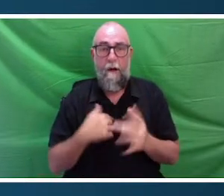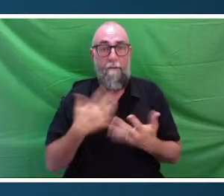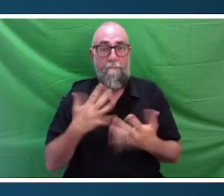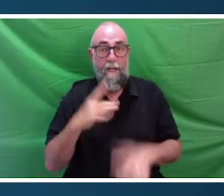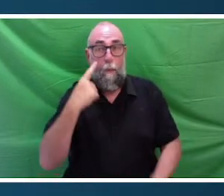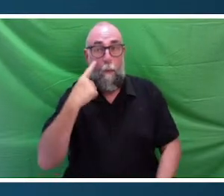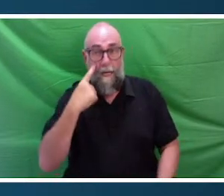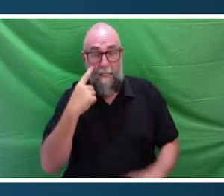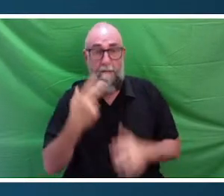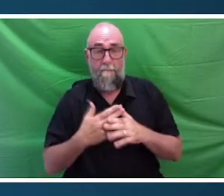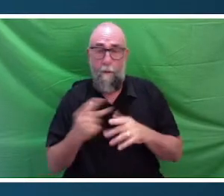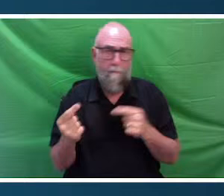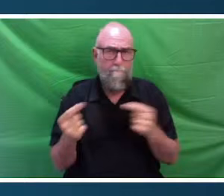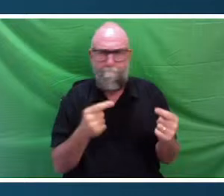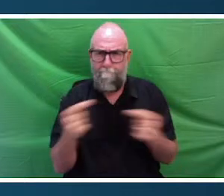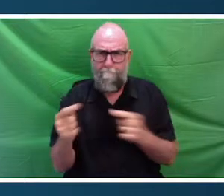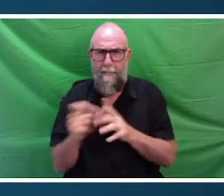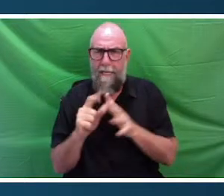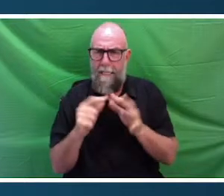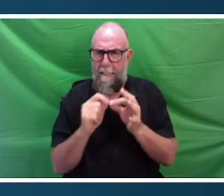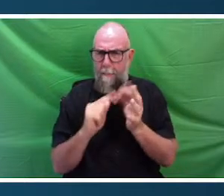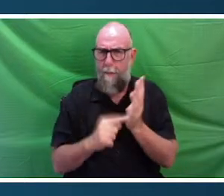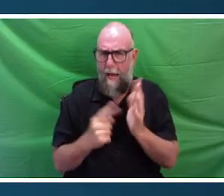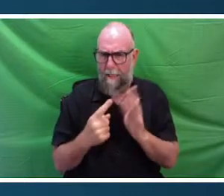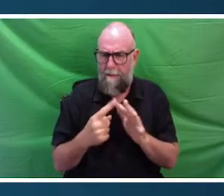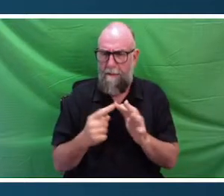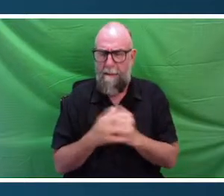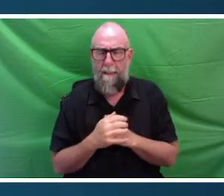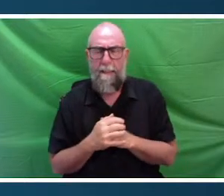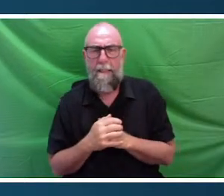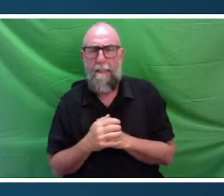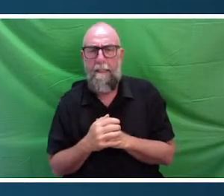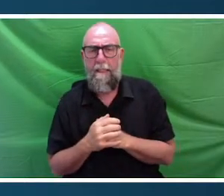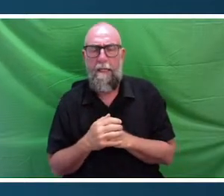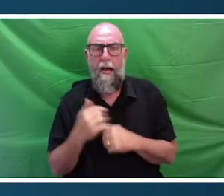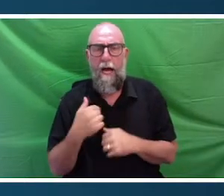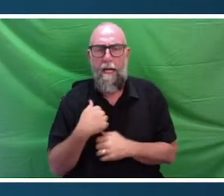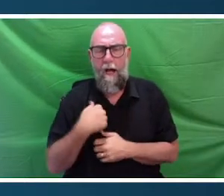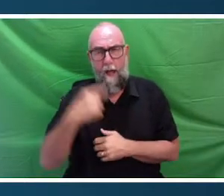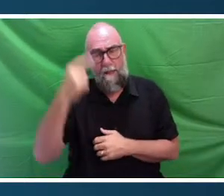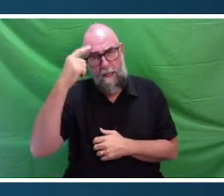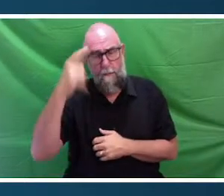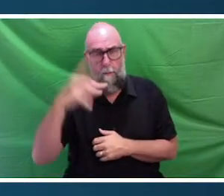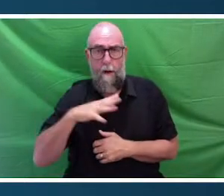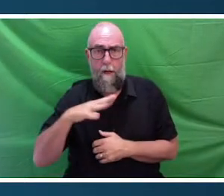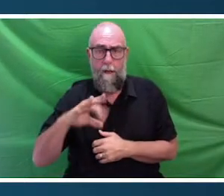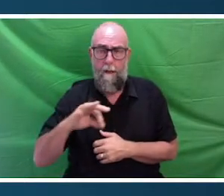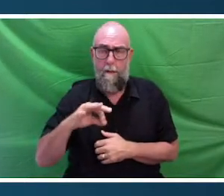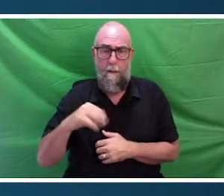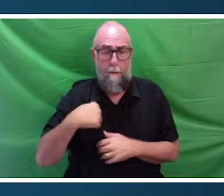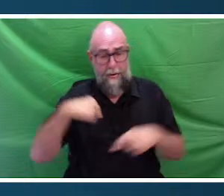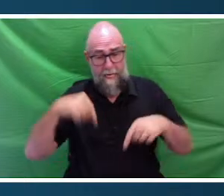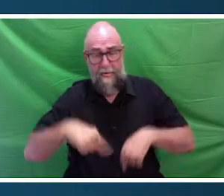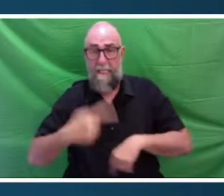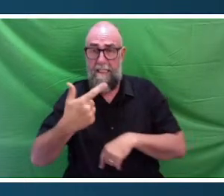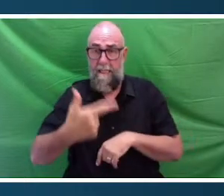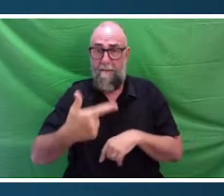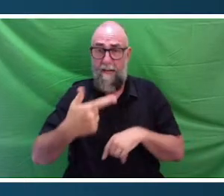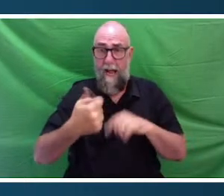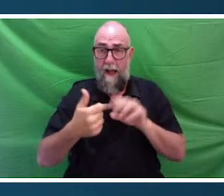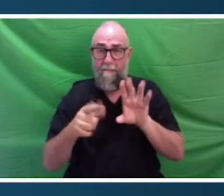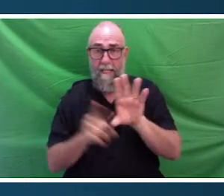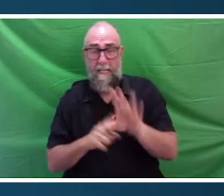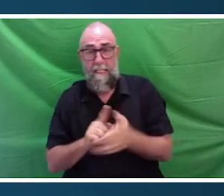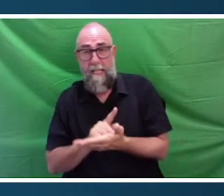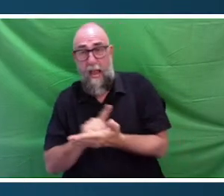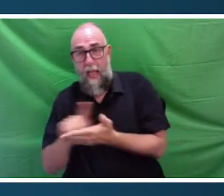that emerged there around the issues that you described. And yet, I think here we are more than 7.5 years later. And while some progress